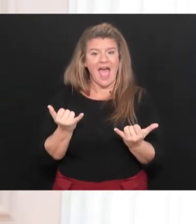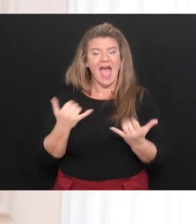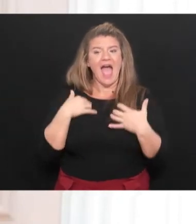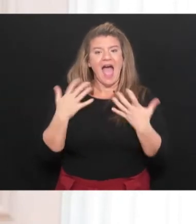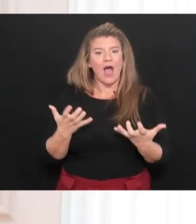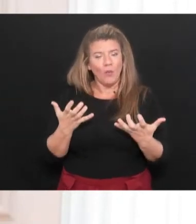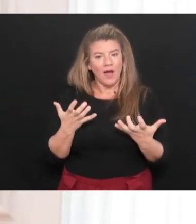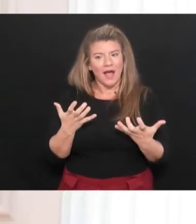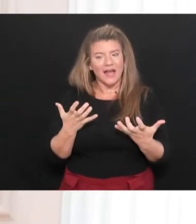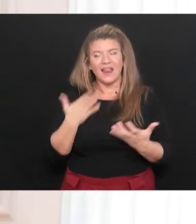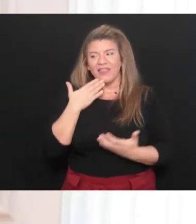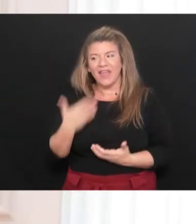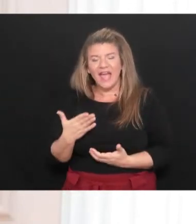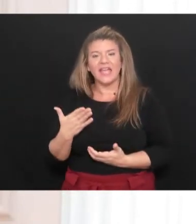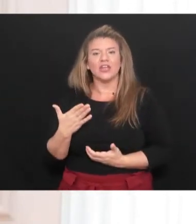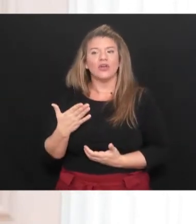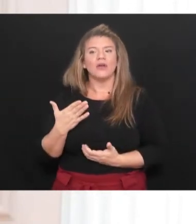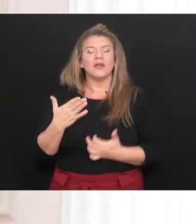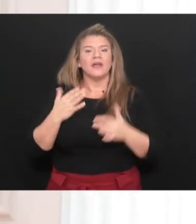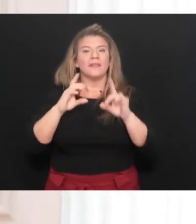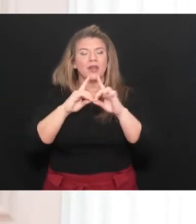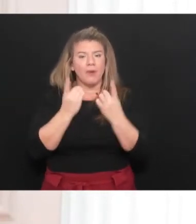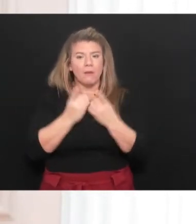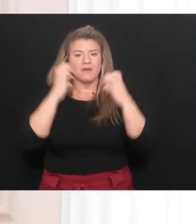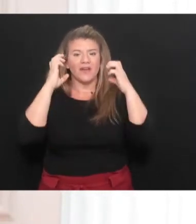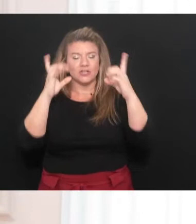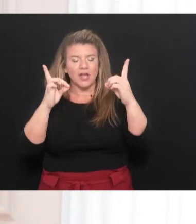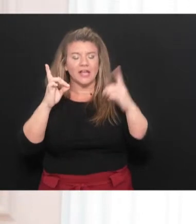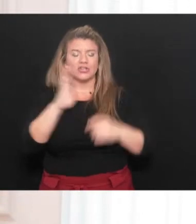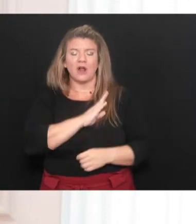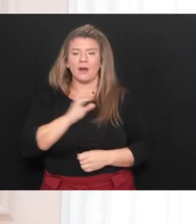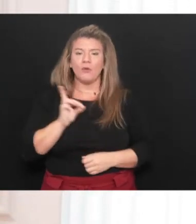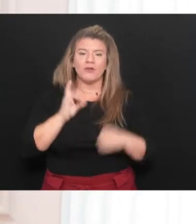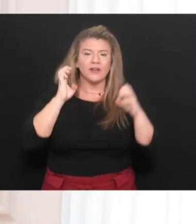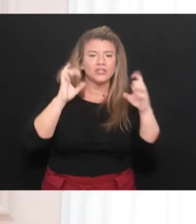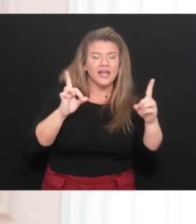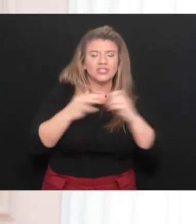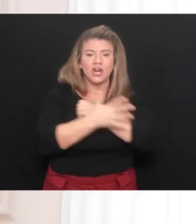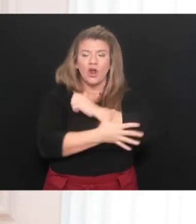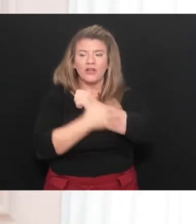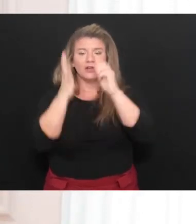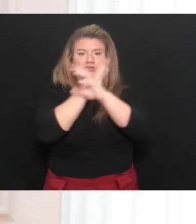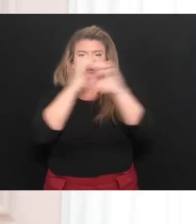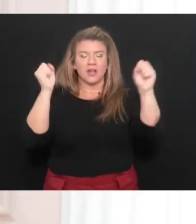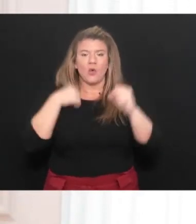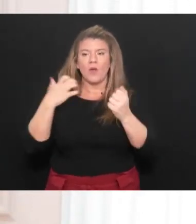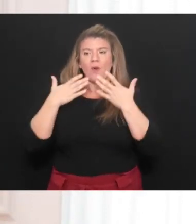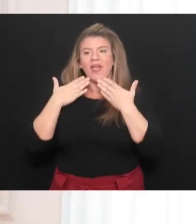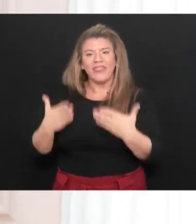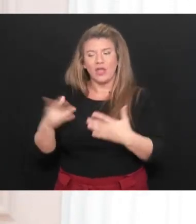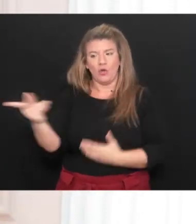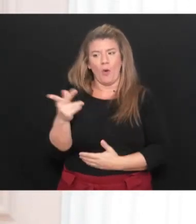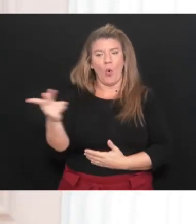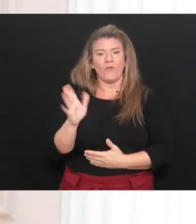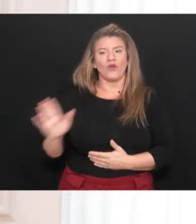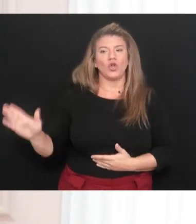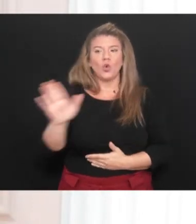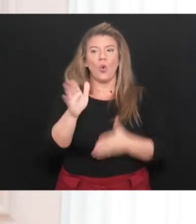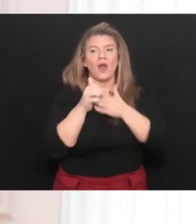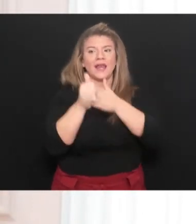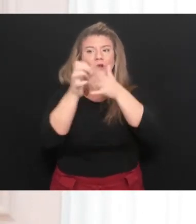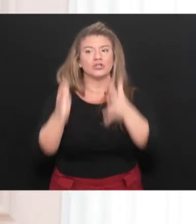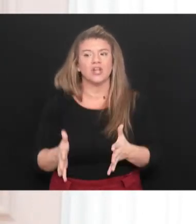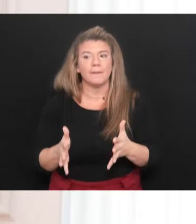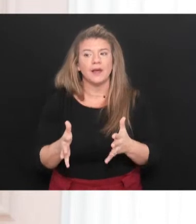the Department of Education, the Board of Education, our county superintendents, we want to thank you both for your leadership,